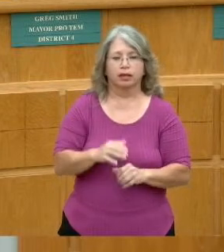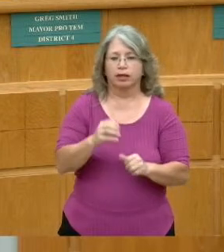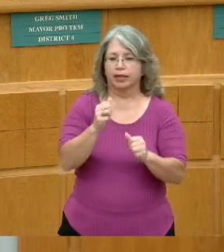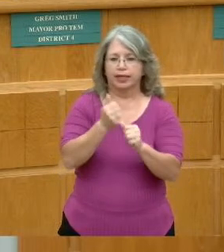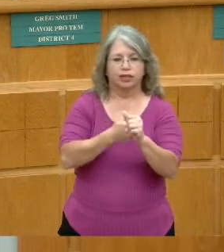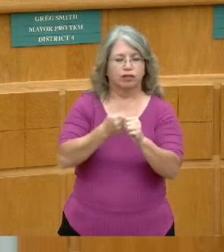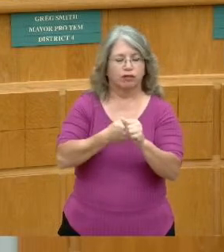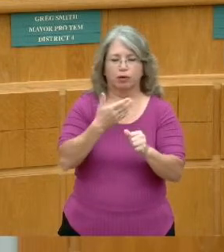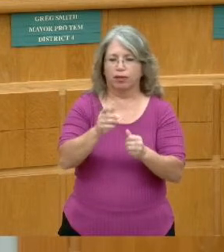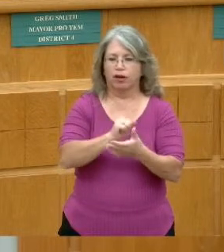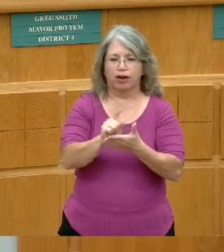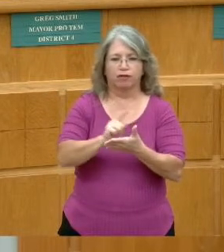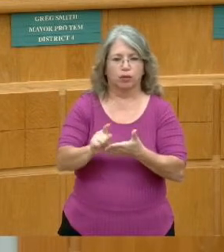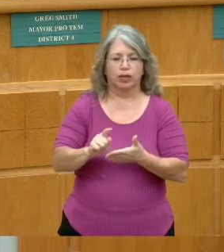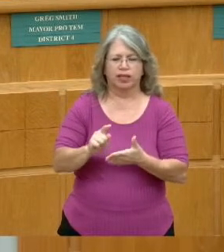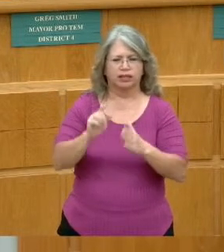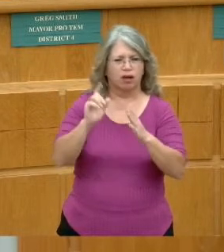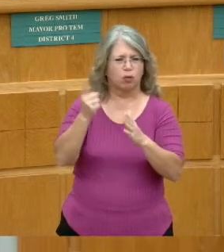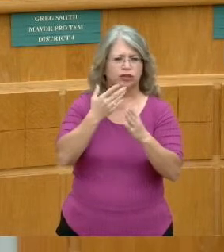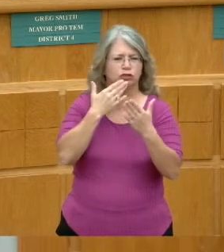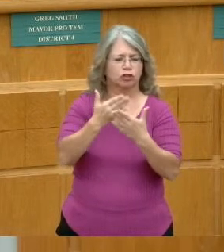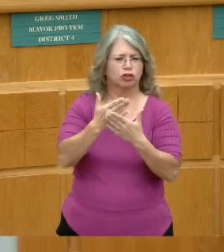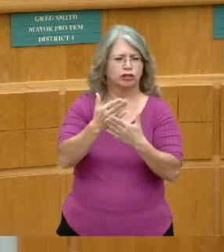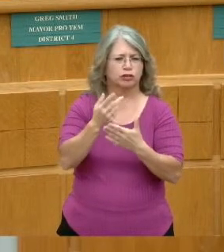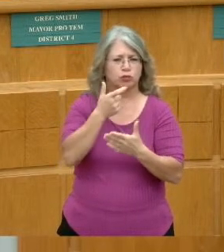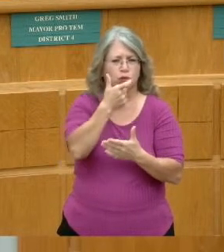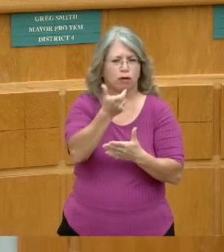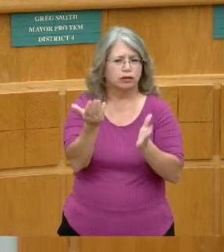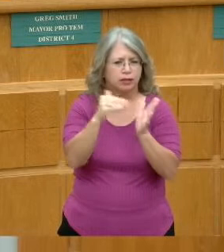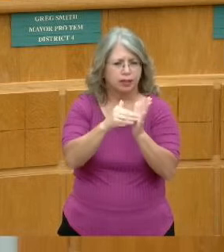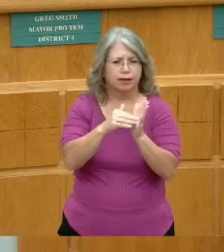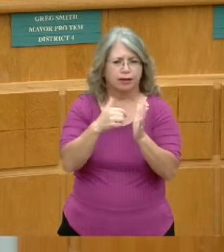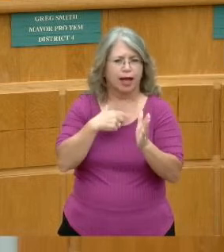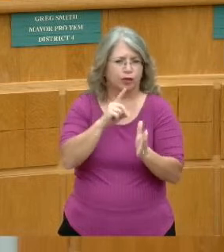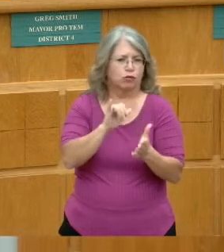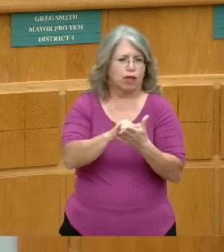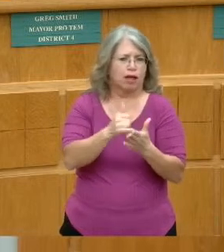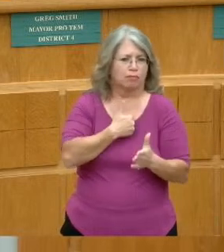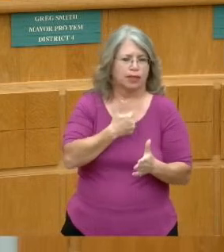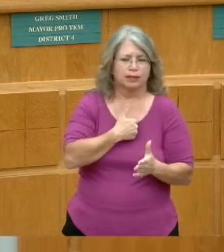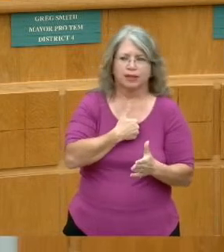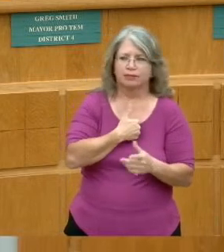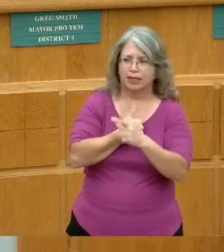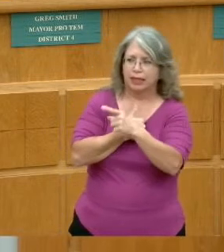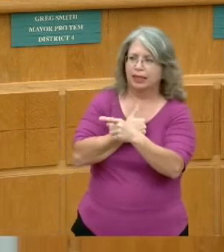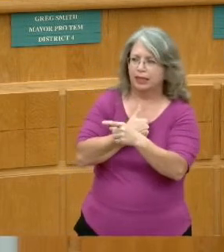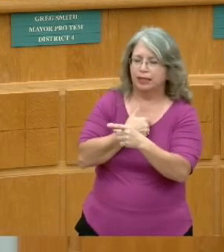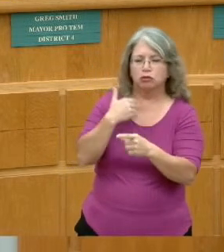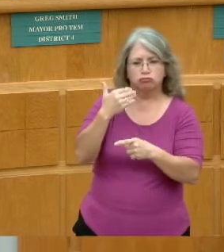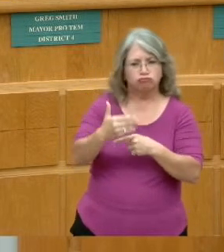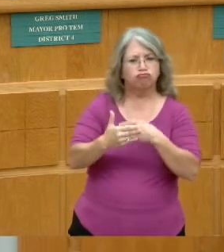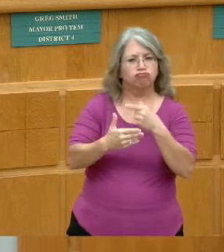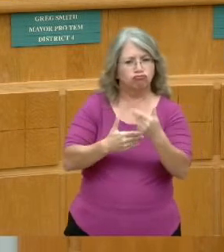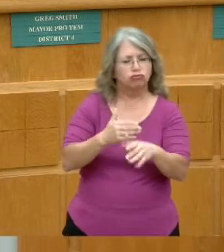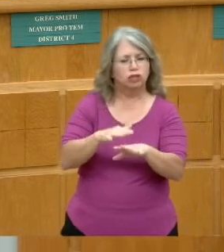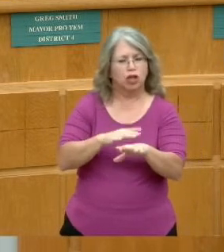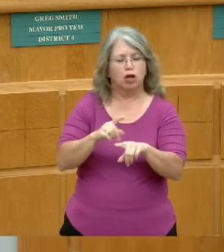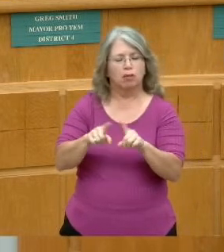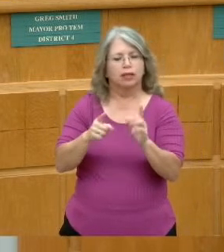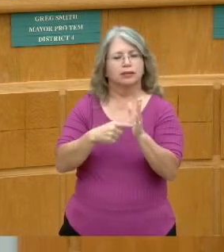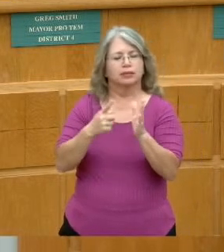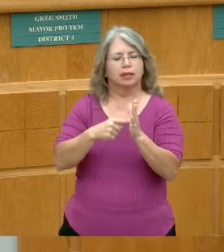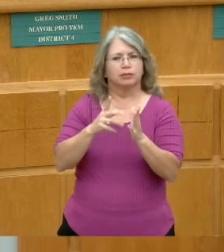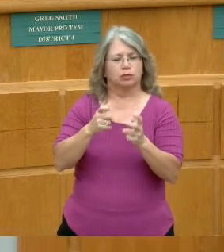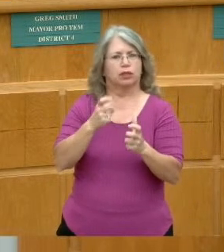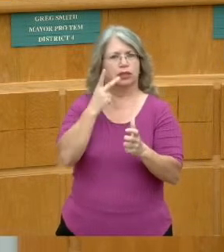great to rewatch. I've done it myself because it's great information. Dr. Bird goes relatively slow, but it's always good to see it again. You can also